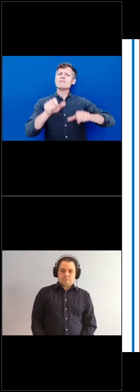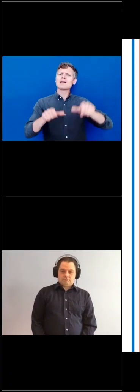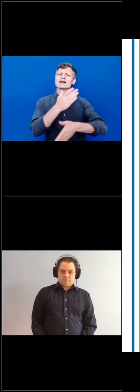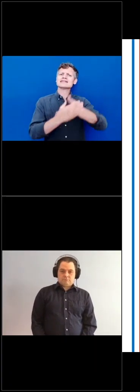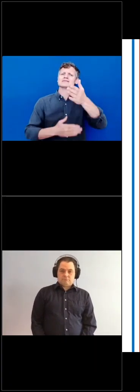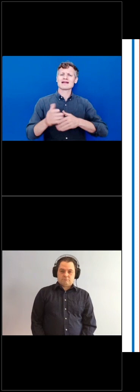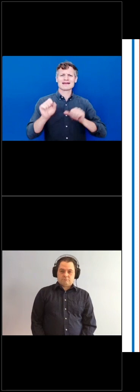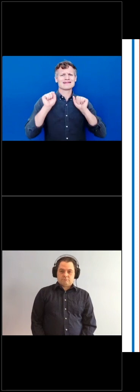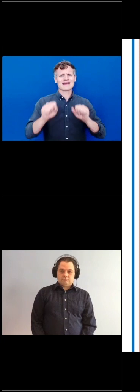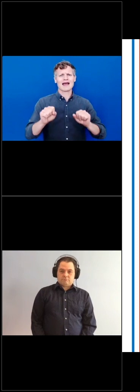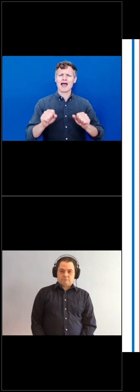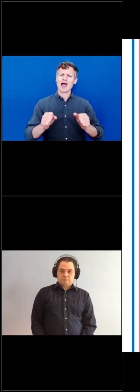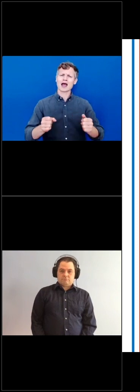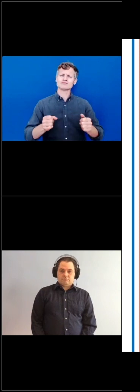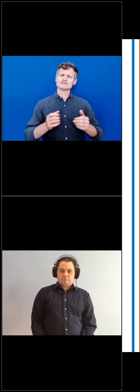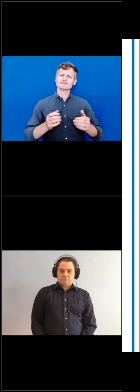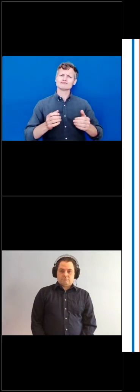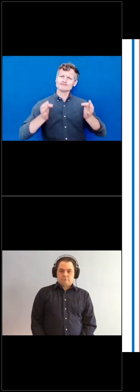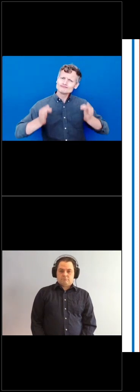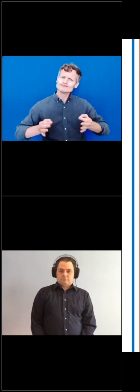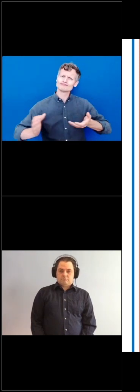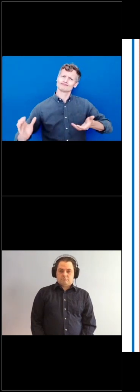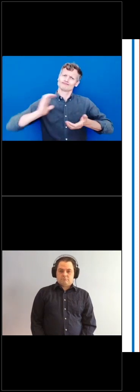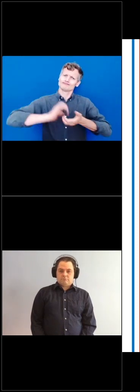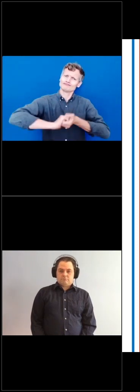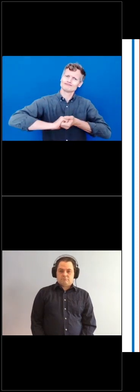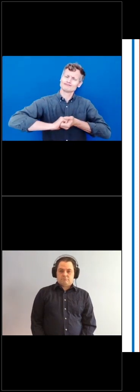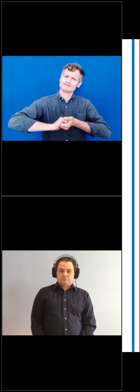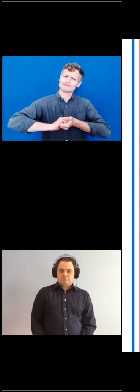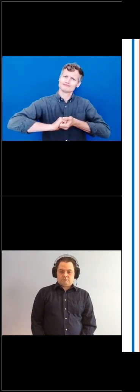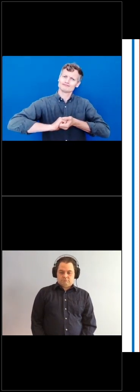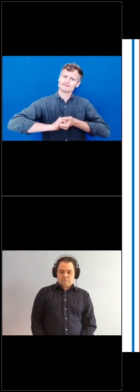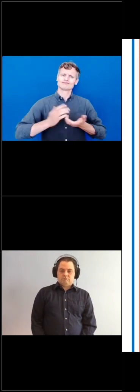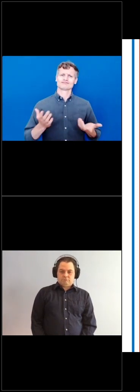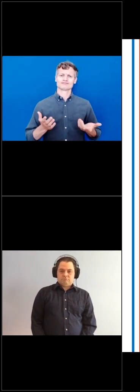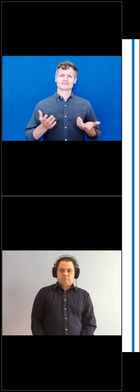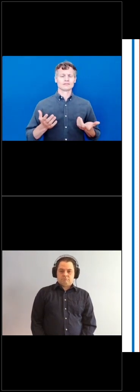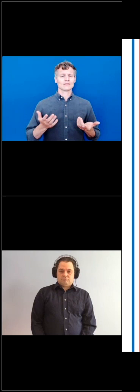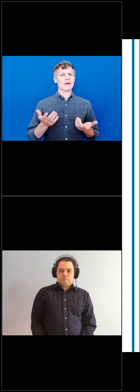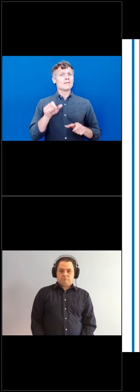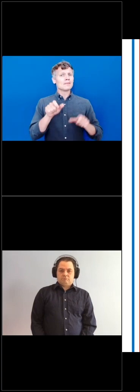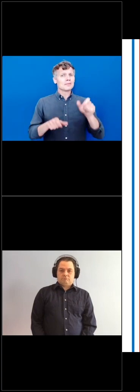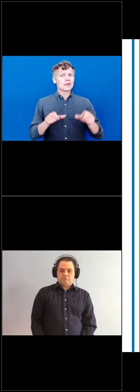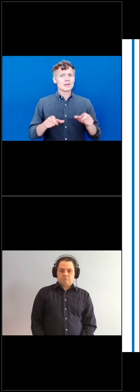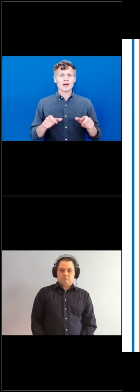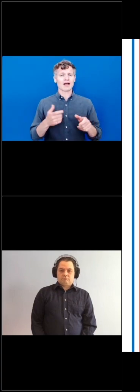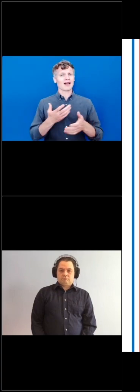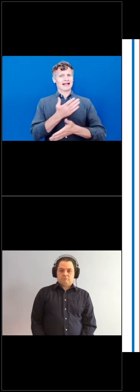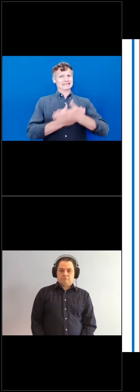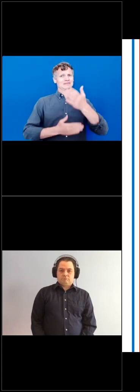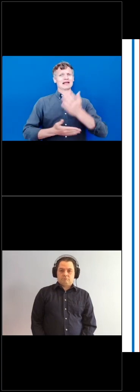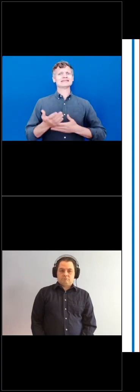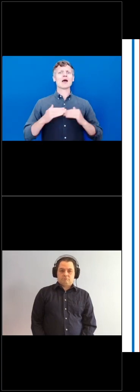So often we see as well that persons with disabilities are solely seen as receivers of aid. Well, actually persons